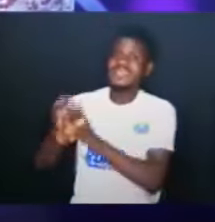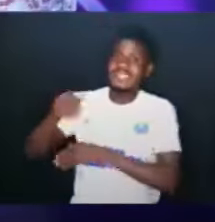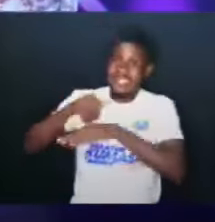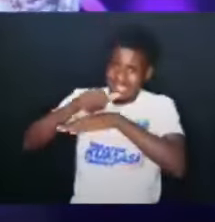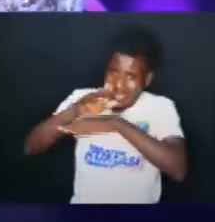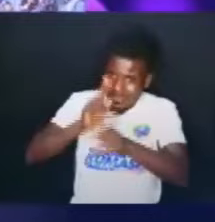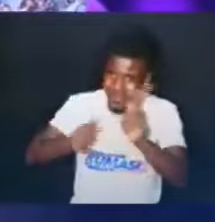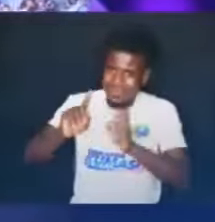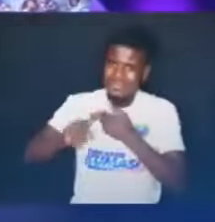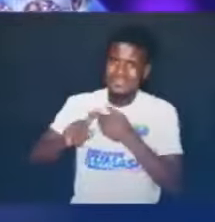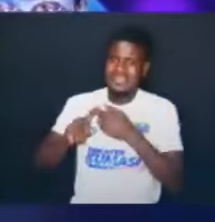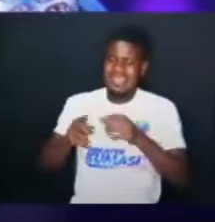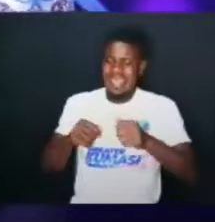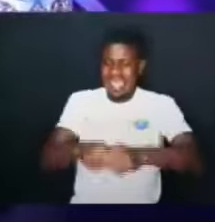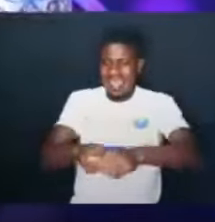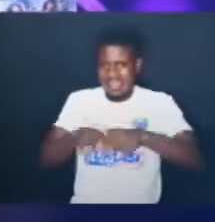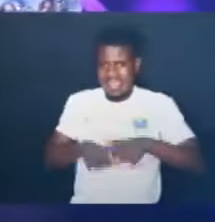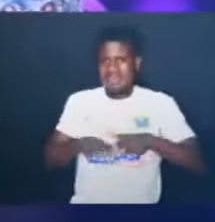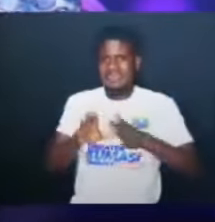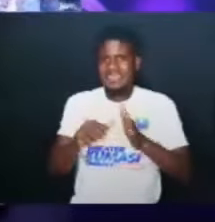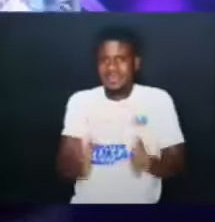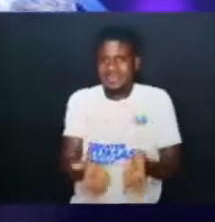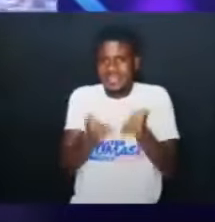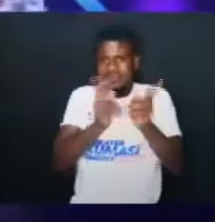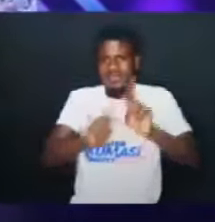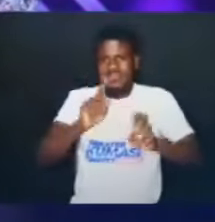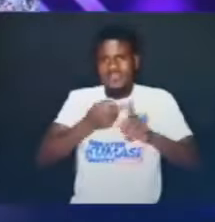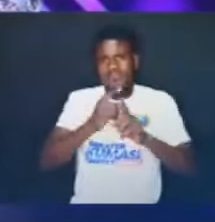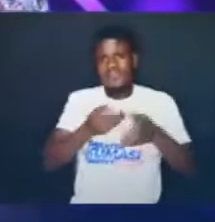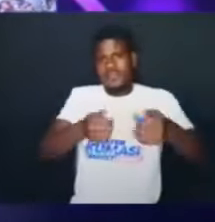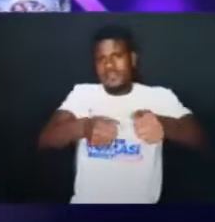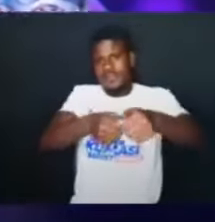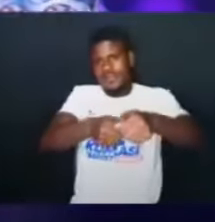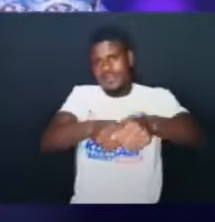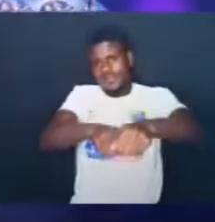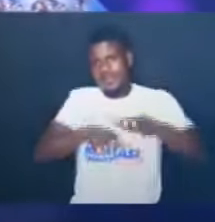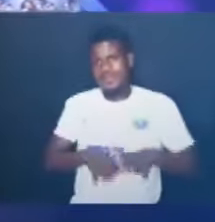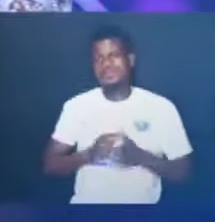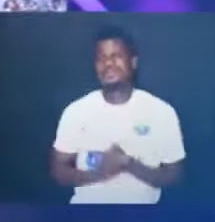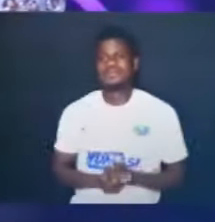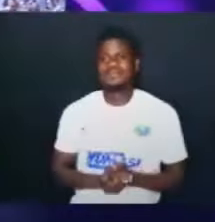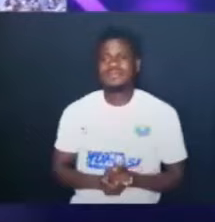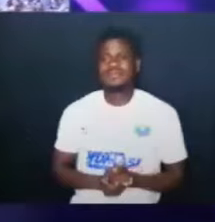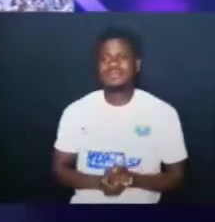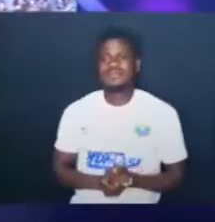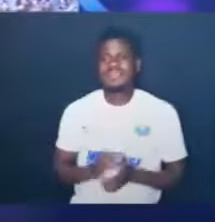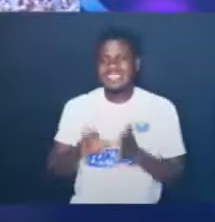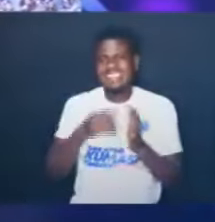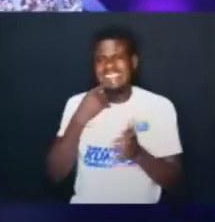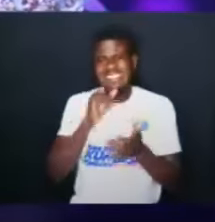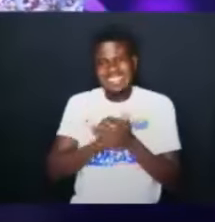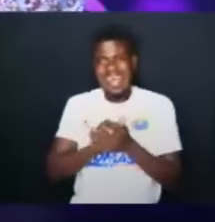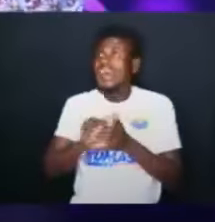out of the grave. Now he says that he makes some poor